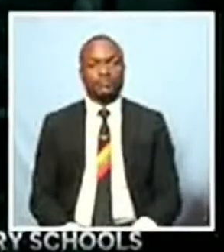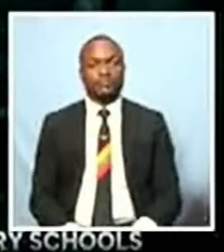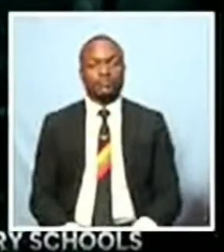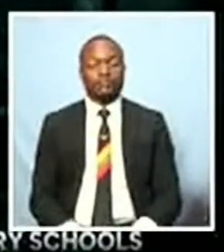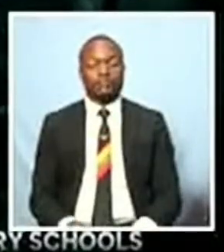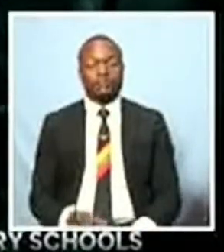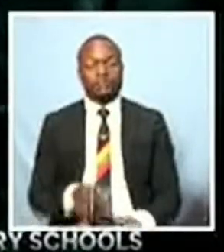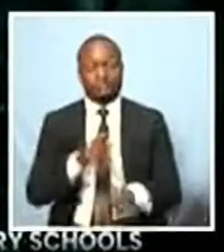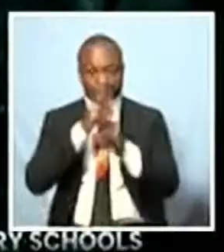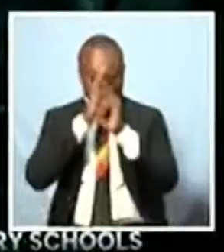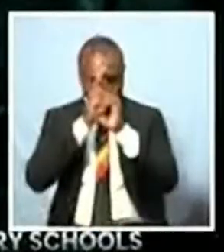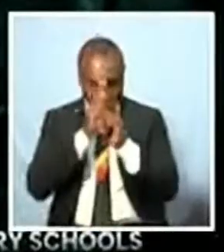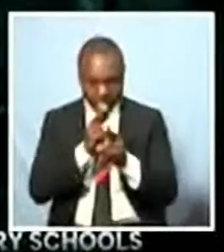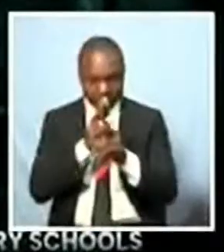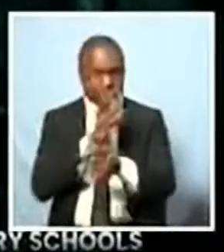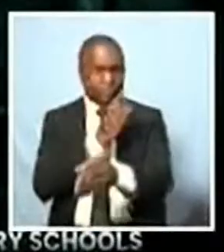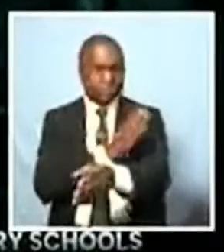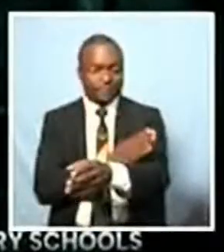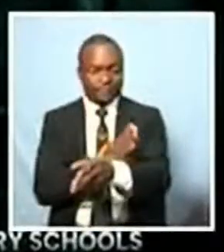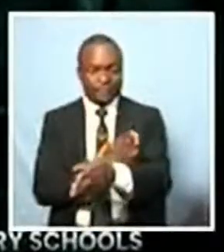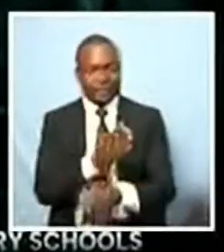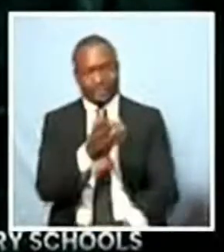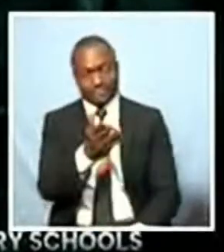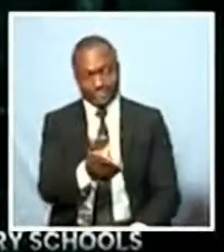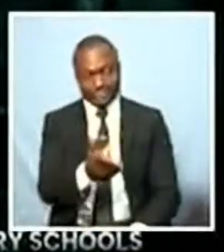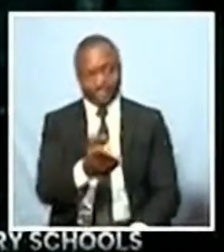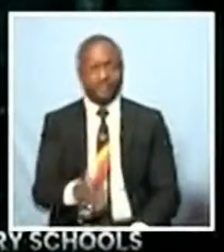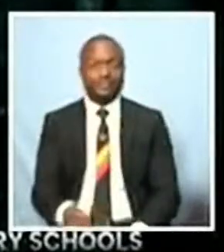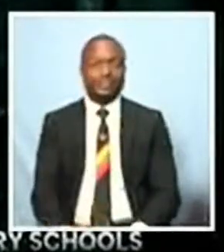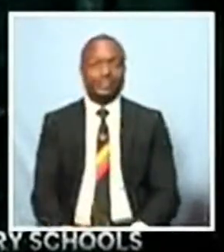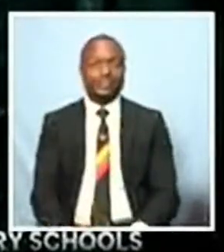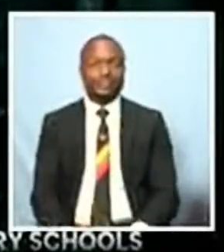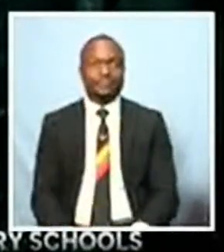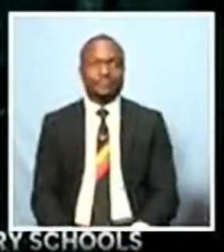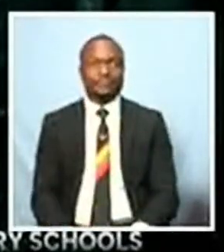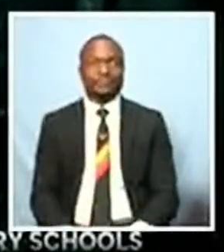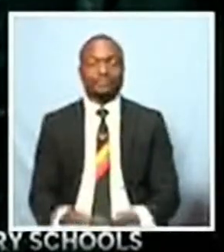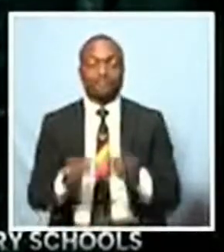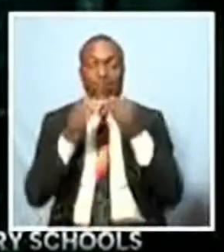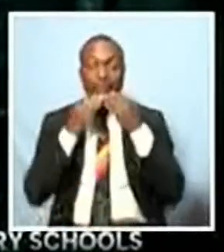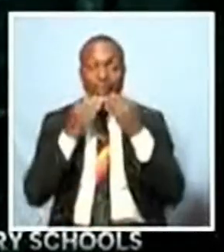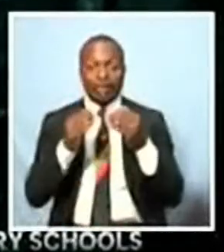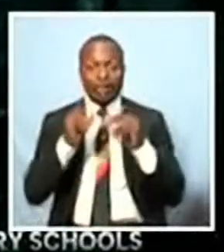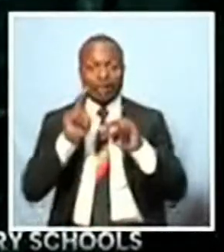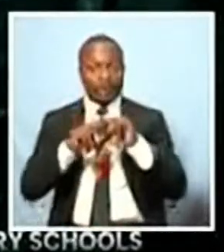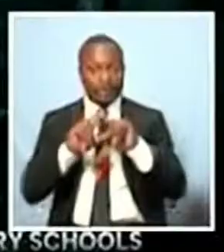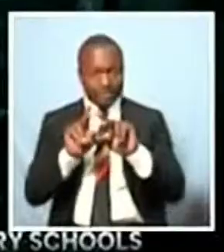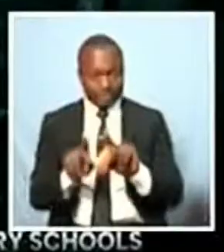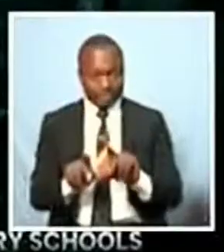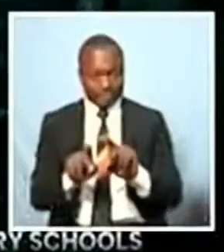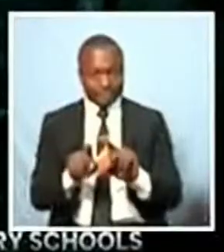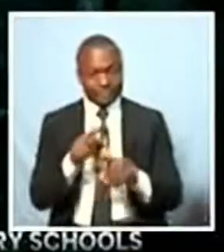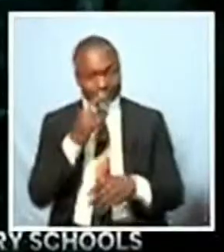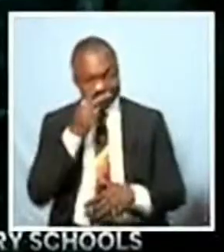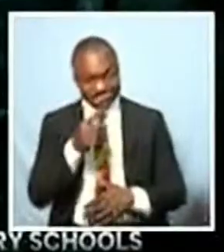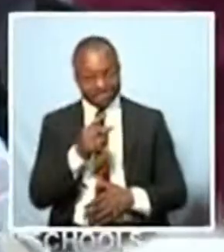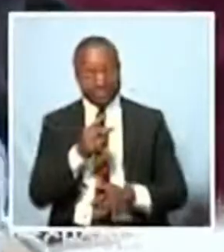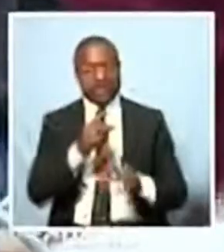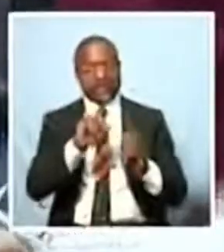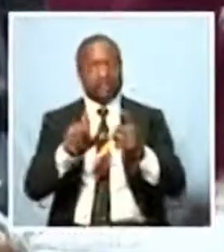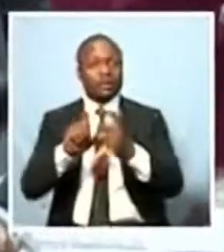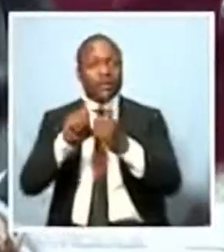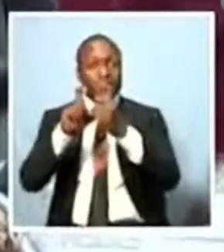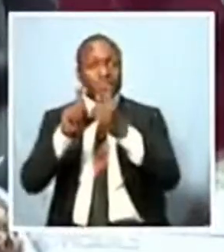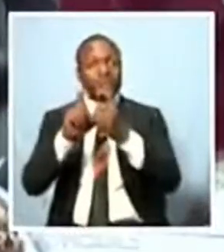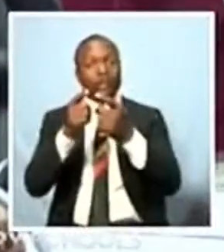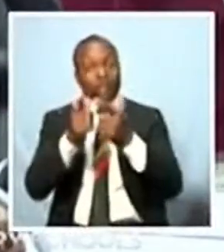Yeah, Honorable Banda, question, so that then they can answer. Thank you very much, Chair. Looking at the challenges,